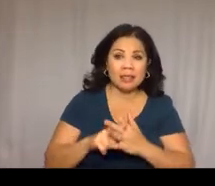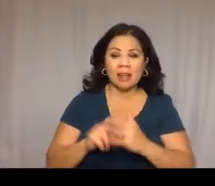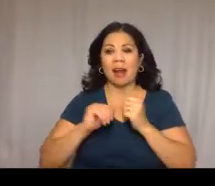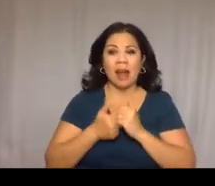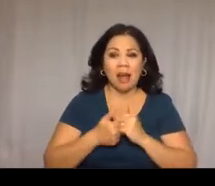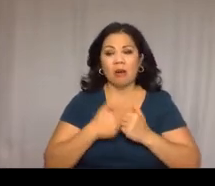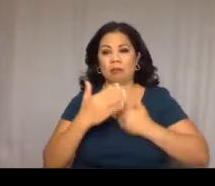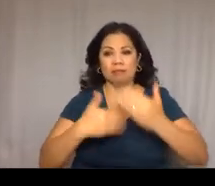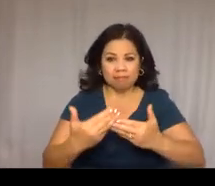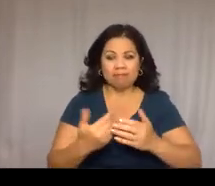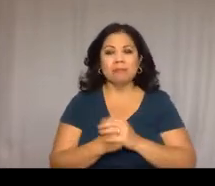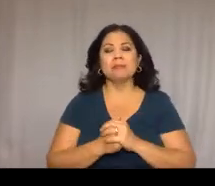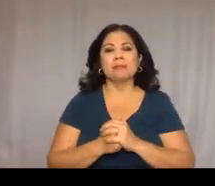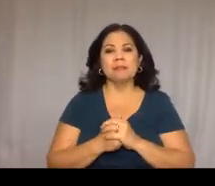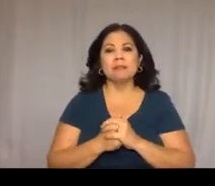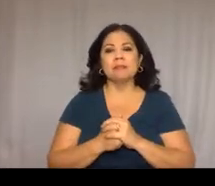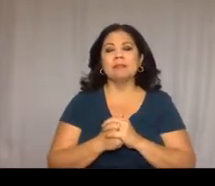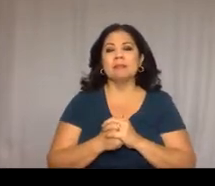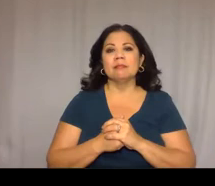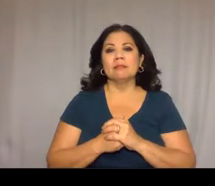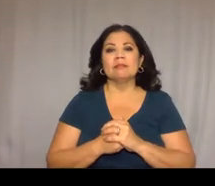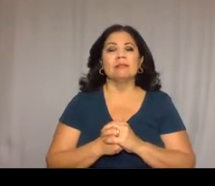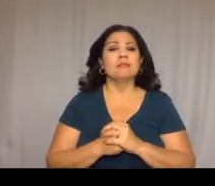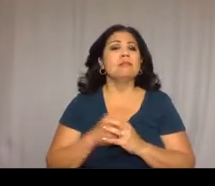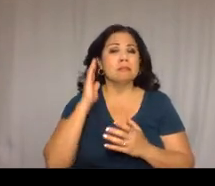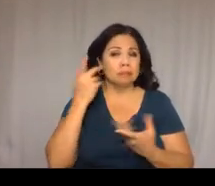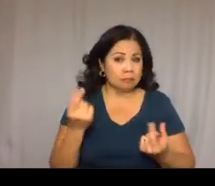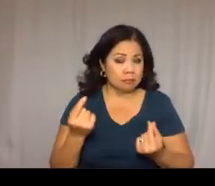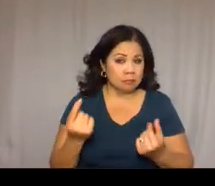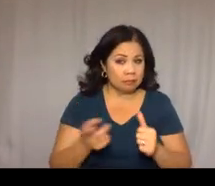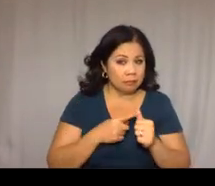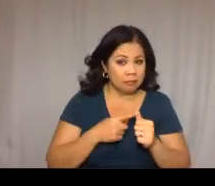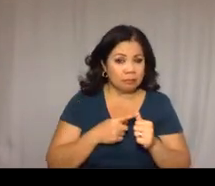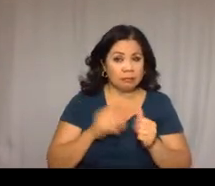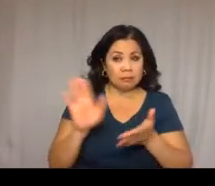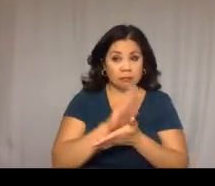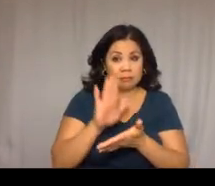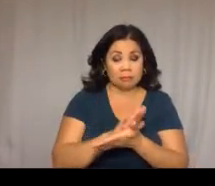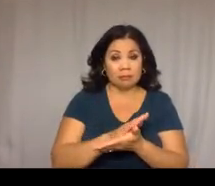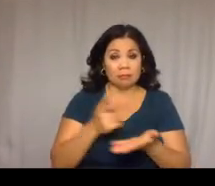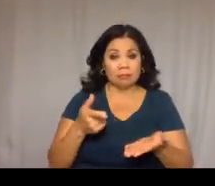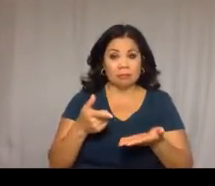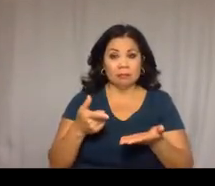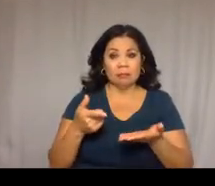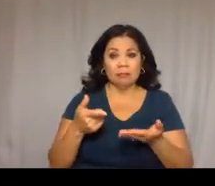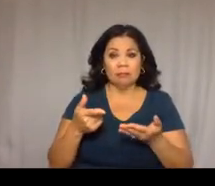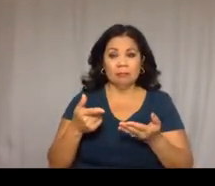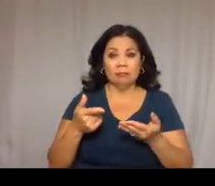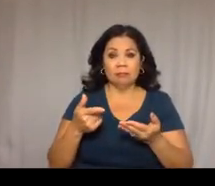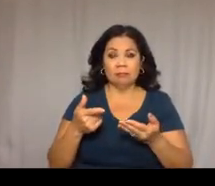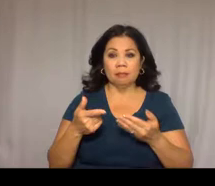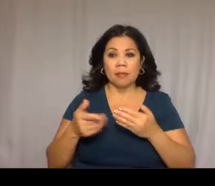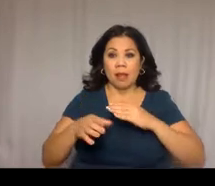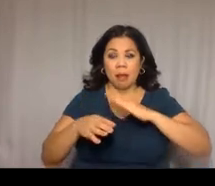do this. So the first thing you're going to do is you're going to take your paper and you're going to fold the